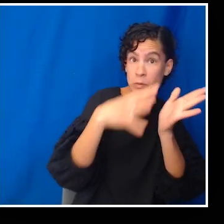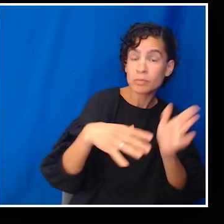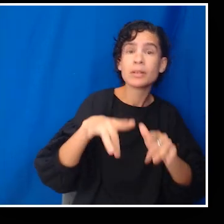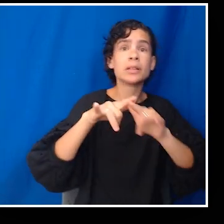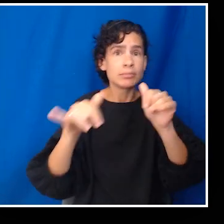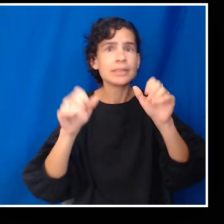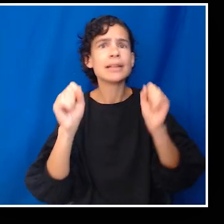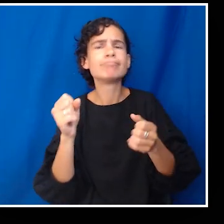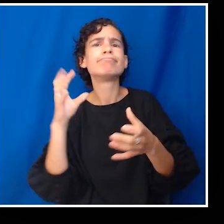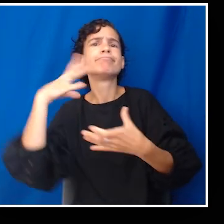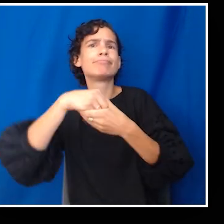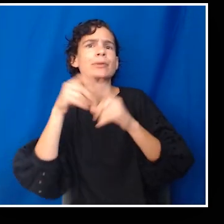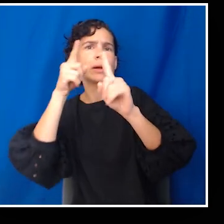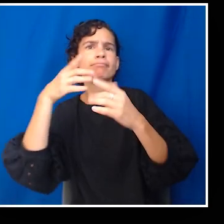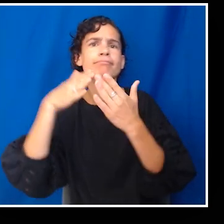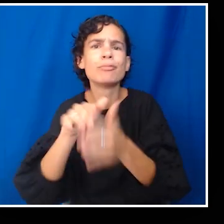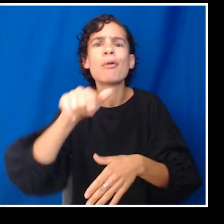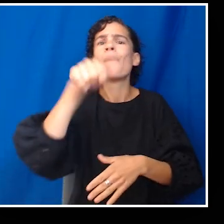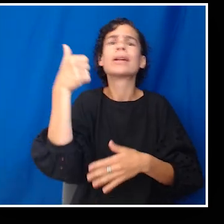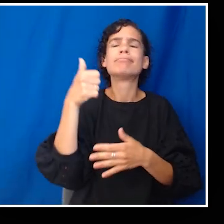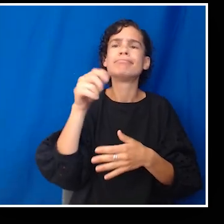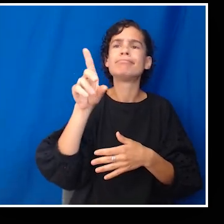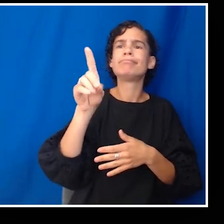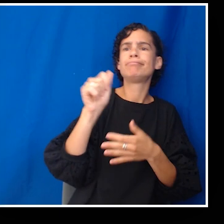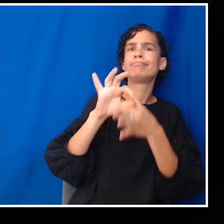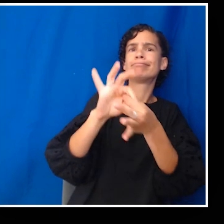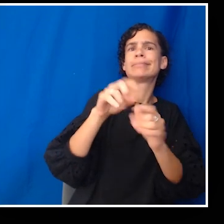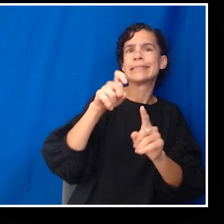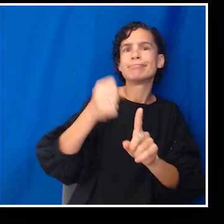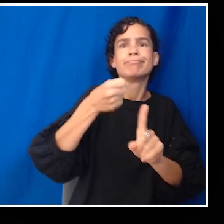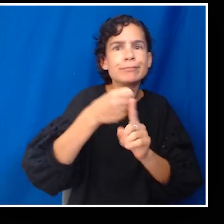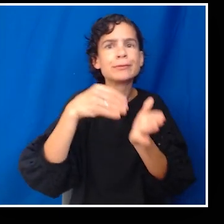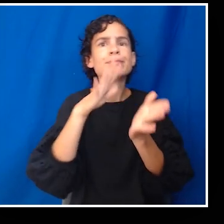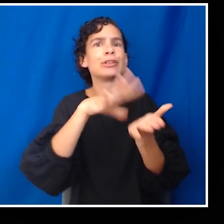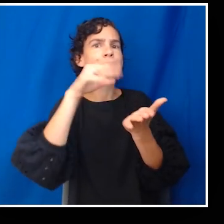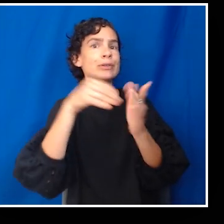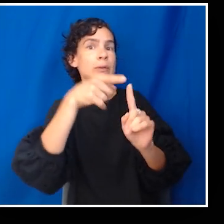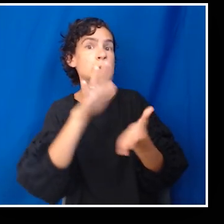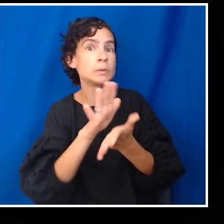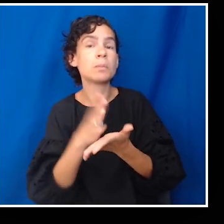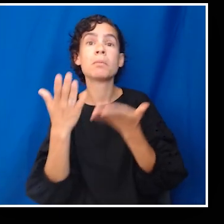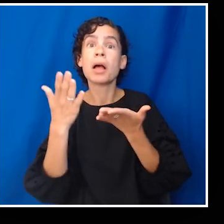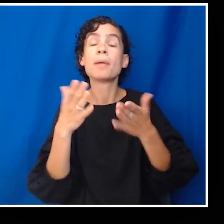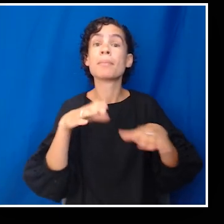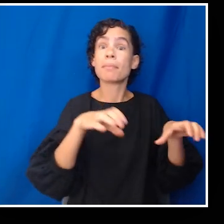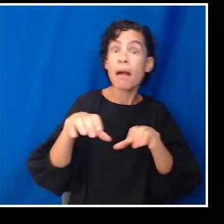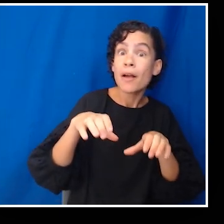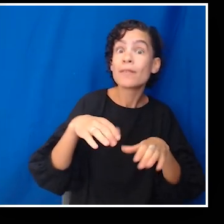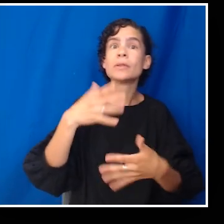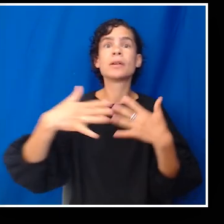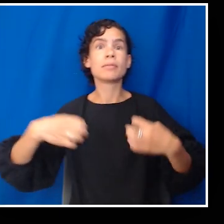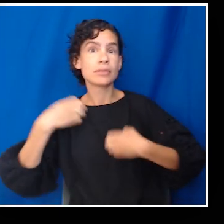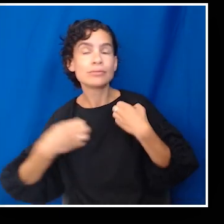well as goals that address other disability-related needs that impact the student at school, like behavior, social-emotional needs,